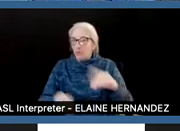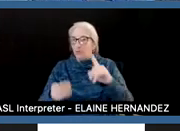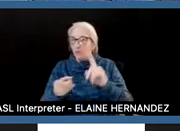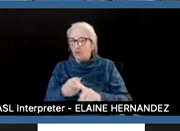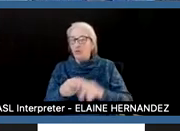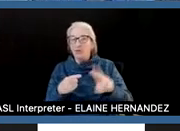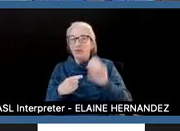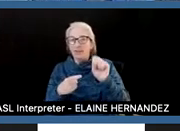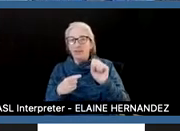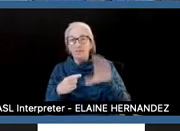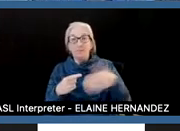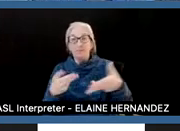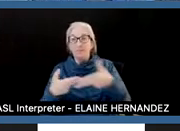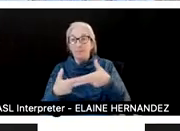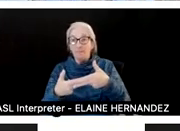Next slide.